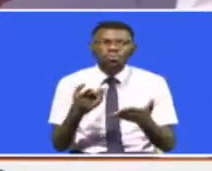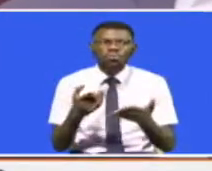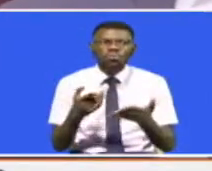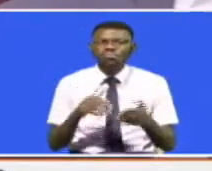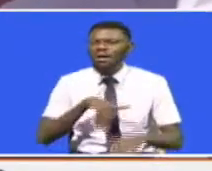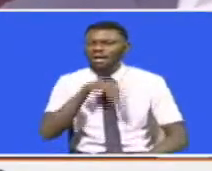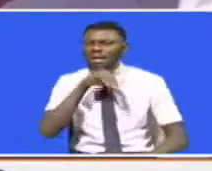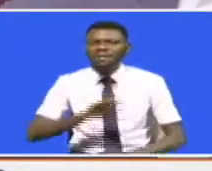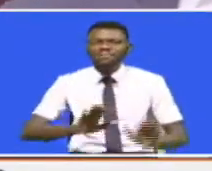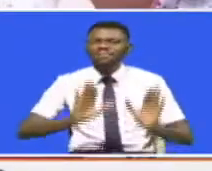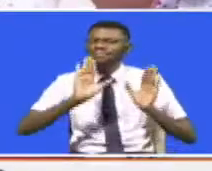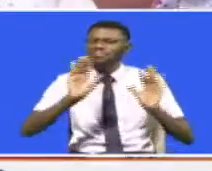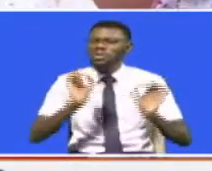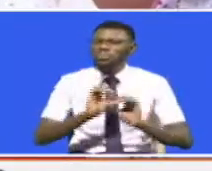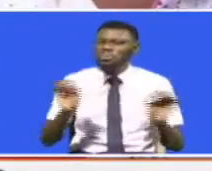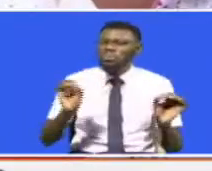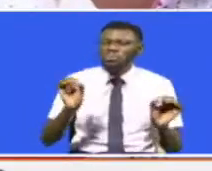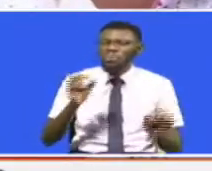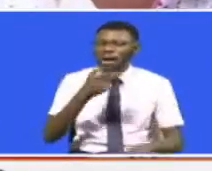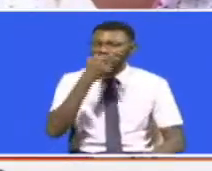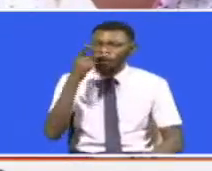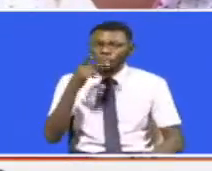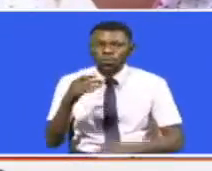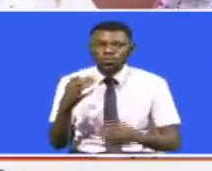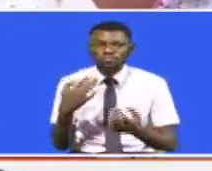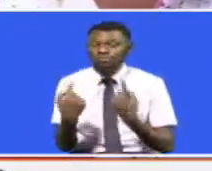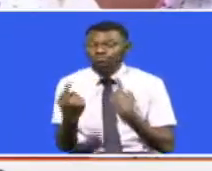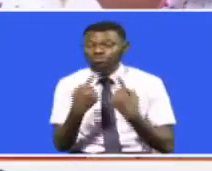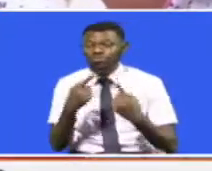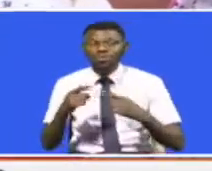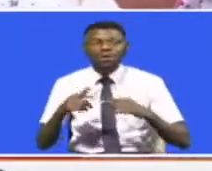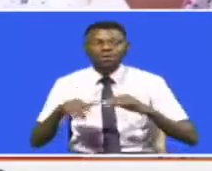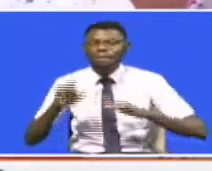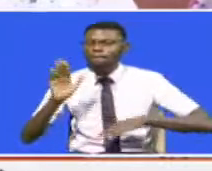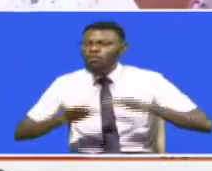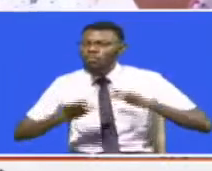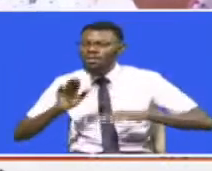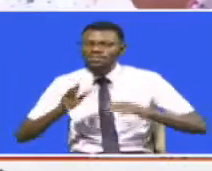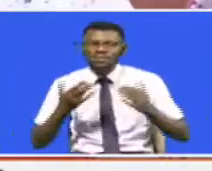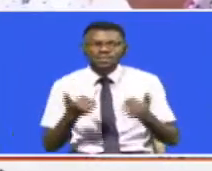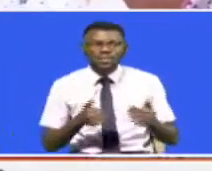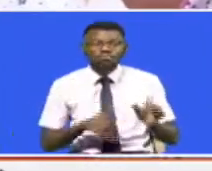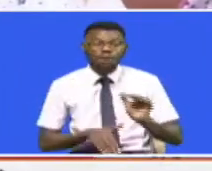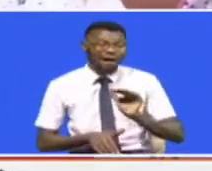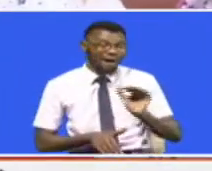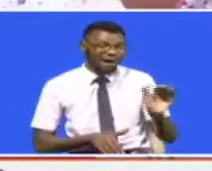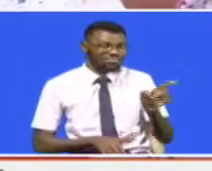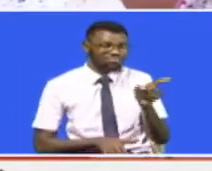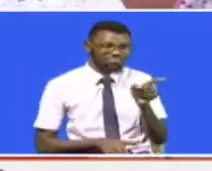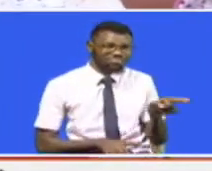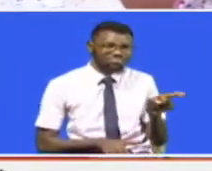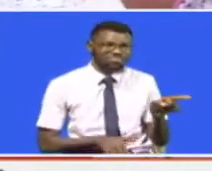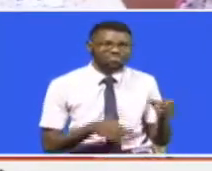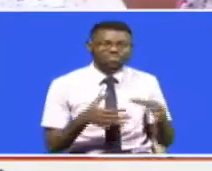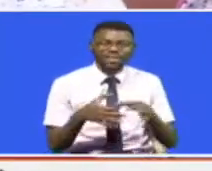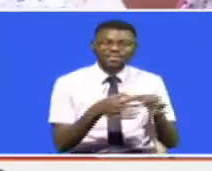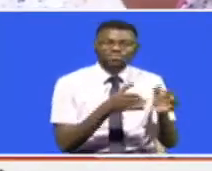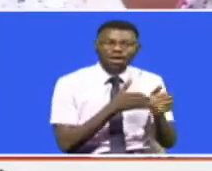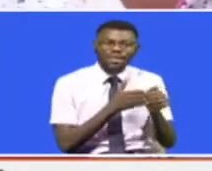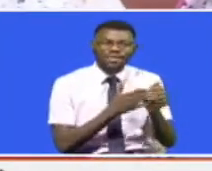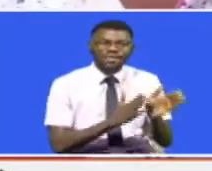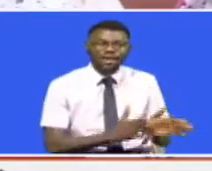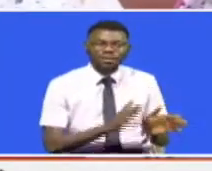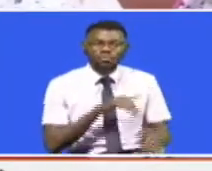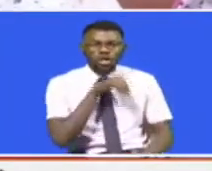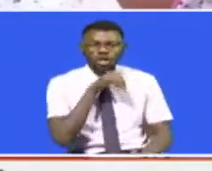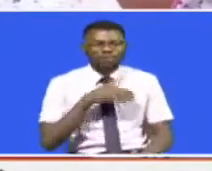Kalonzo Musyoka is in charge. We'll fight back and we are asking Azimio leader Raila Amolo Odinga to